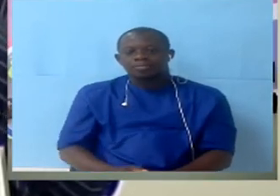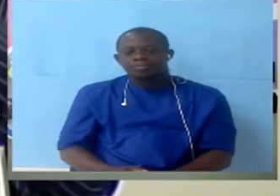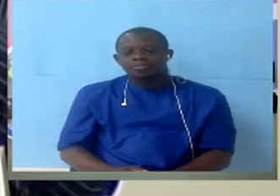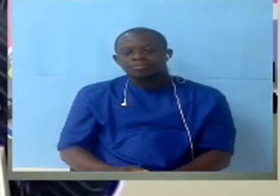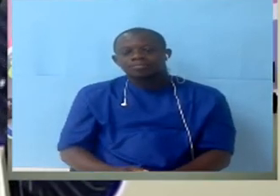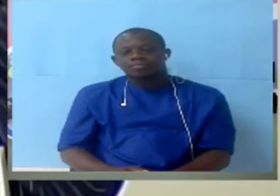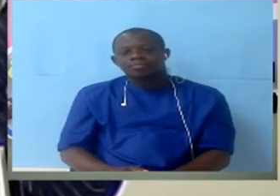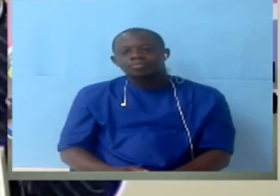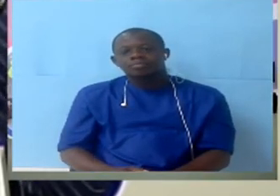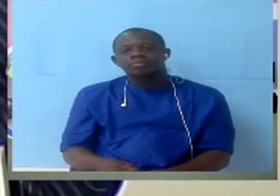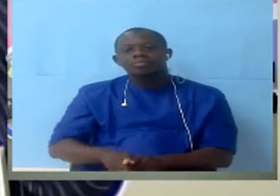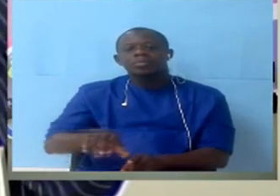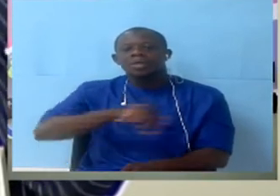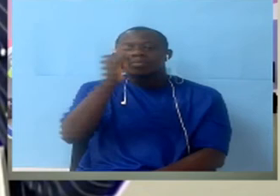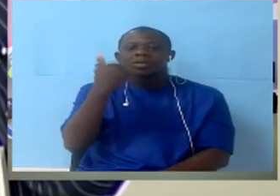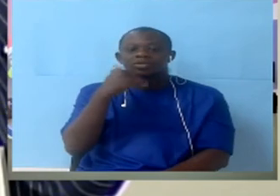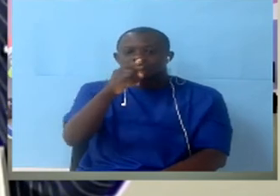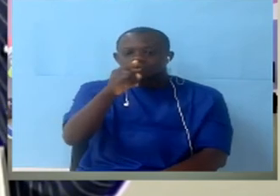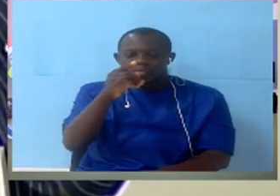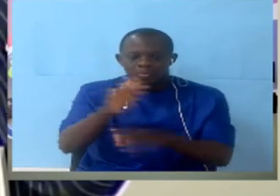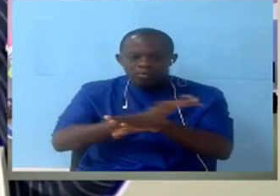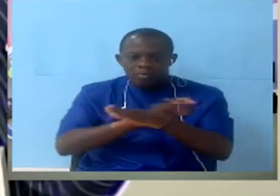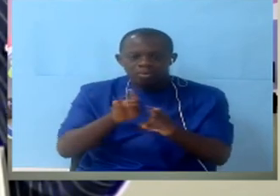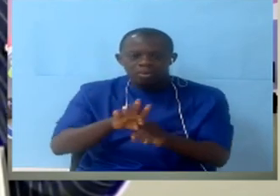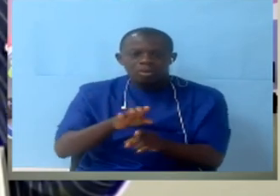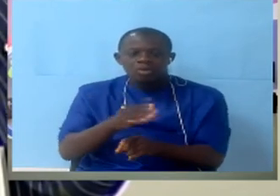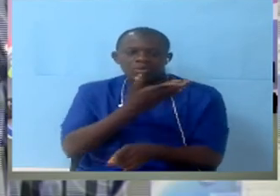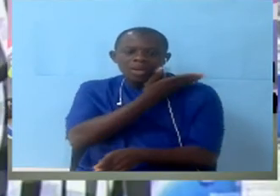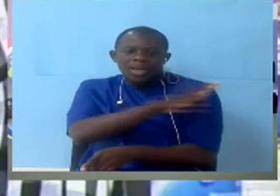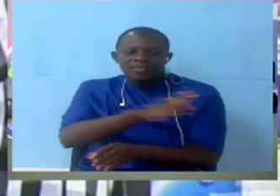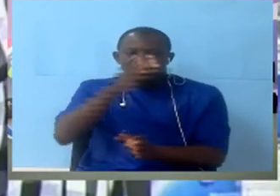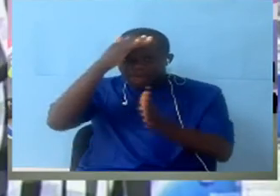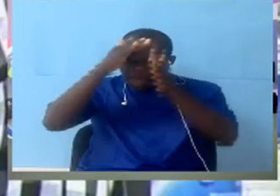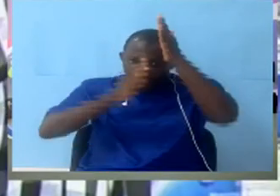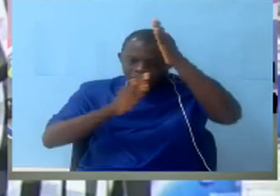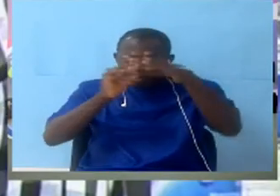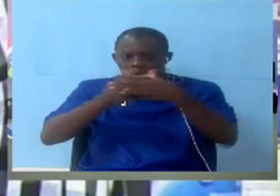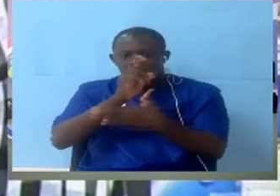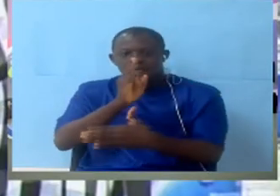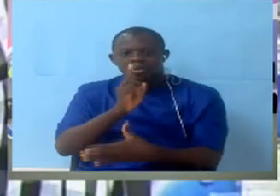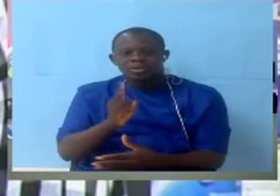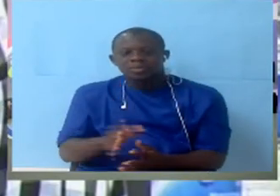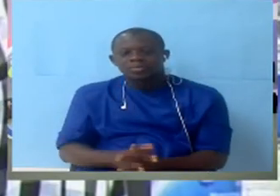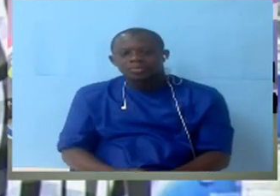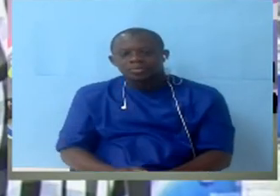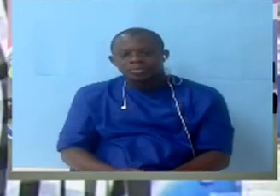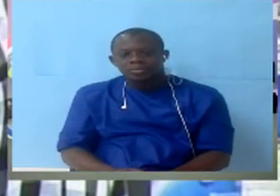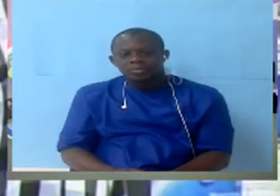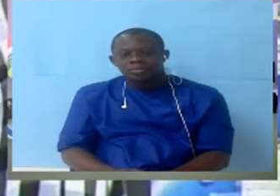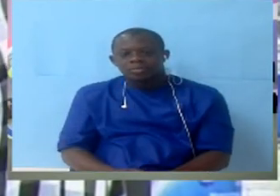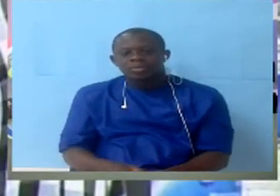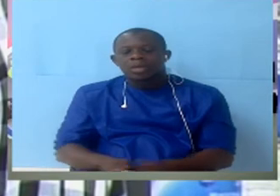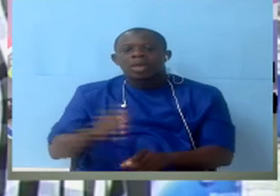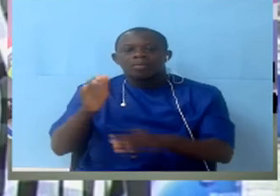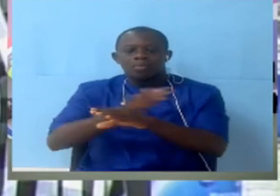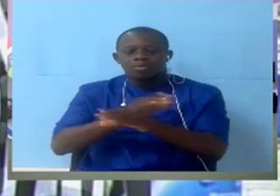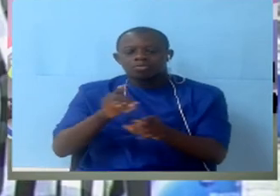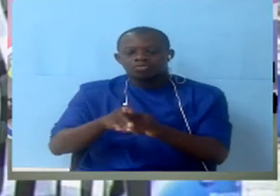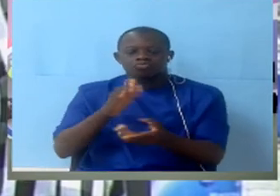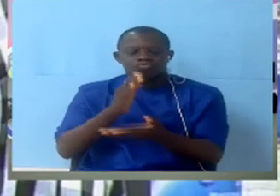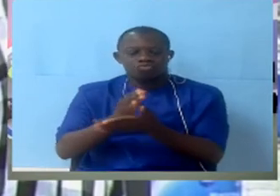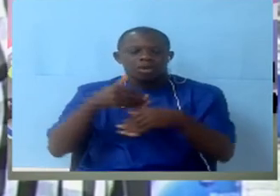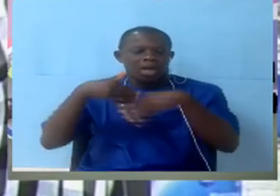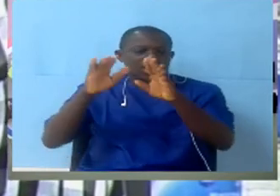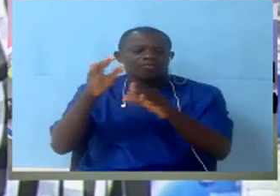in the meantime, were you discharged from the army? But who ko nyi bete mo ko no je fo ye bay sojar kun daato le ba o time ko mo bay. I was